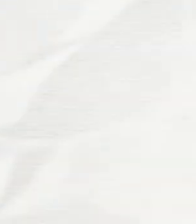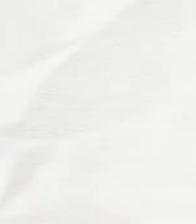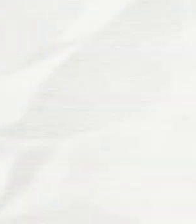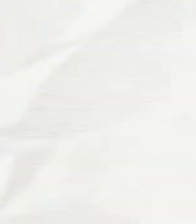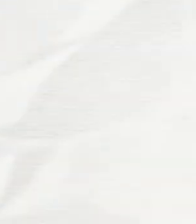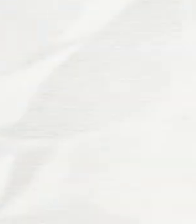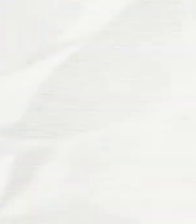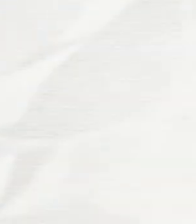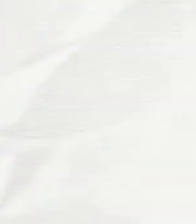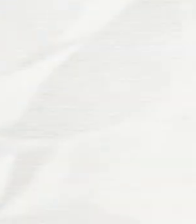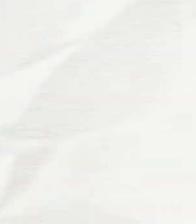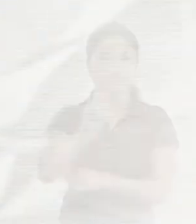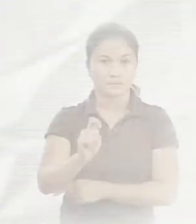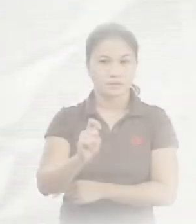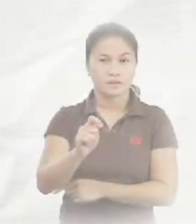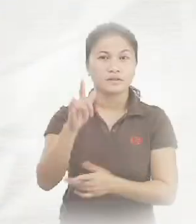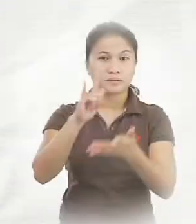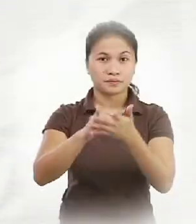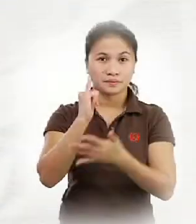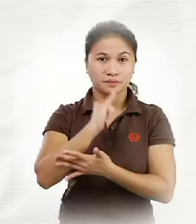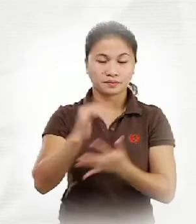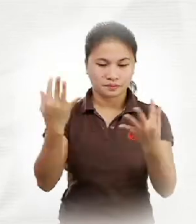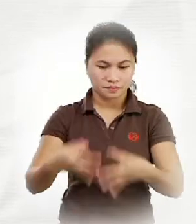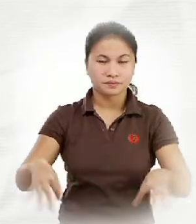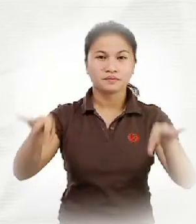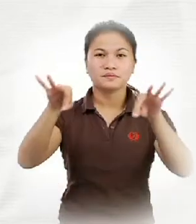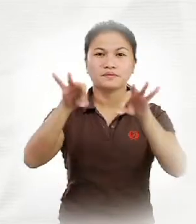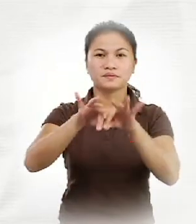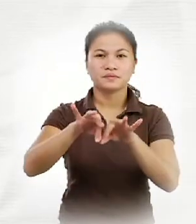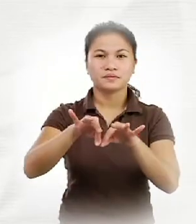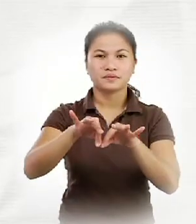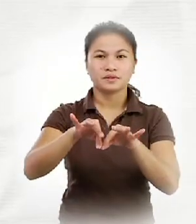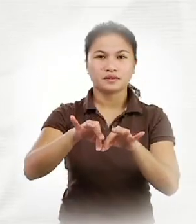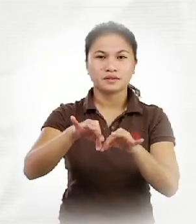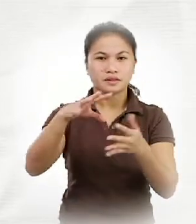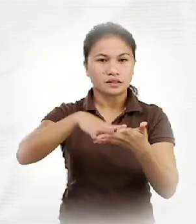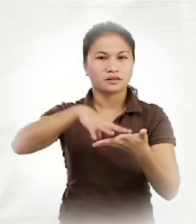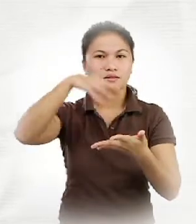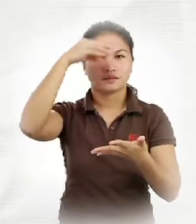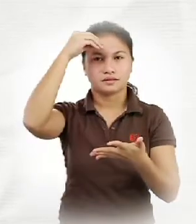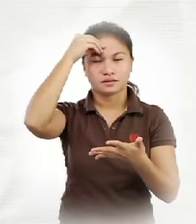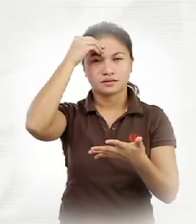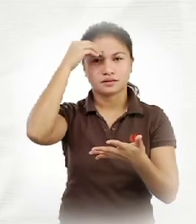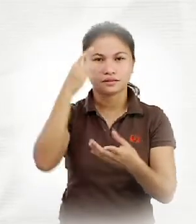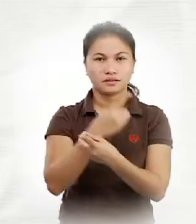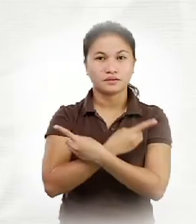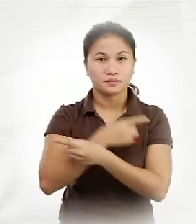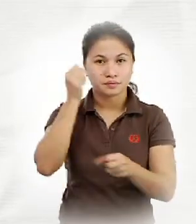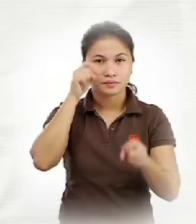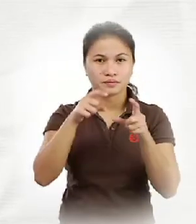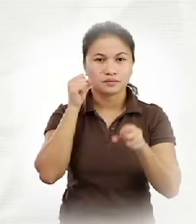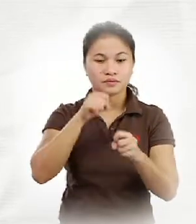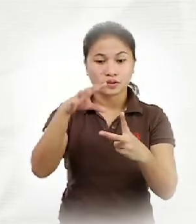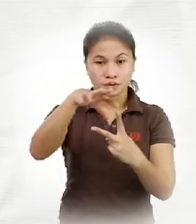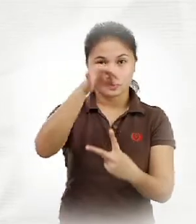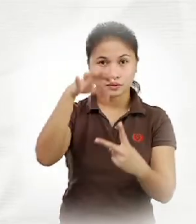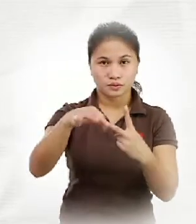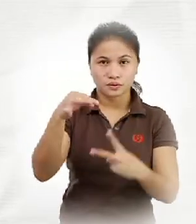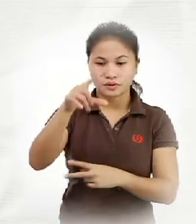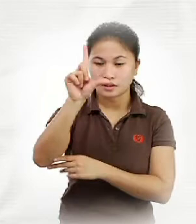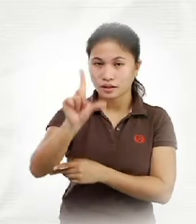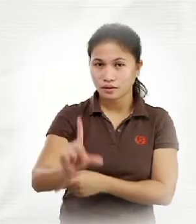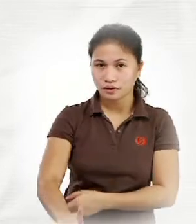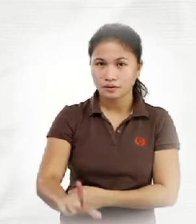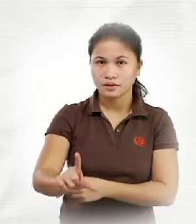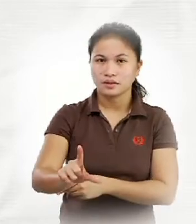This is an important lesson, my dear brothers and sisters. Choose the lowest seat, and the